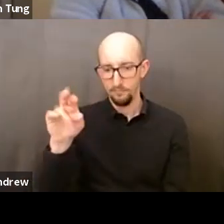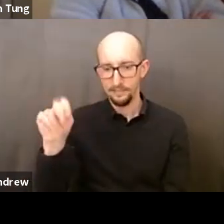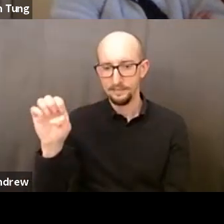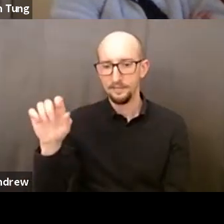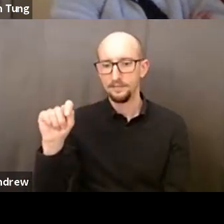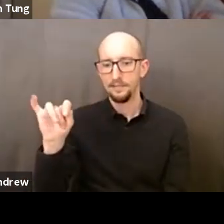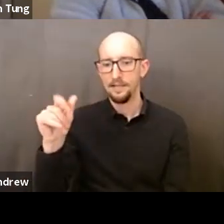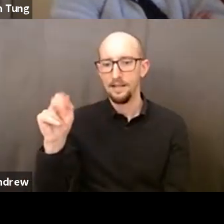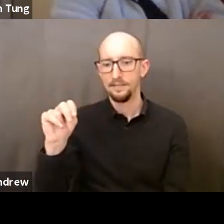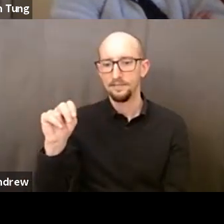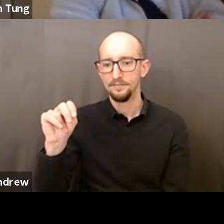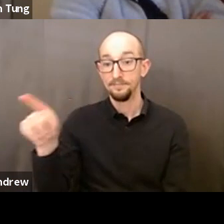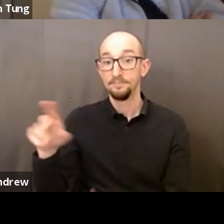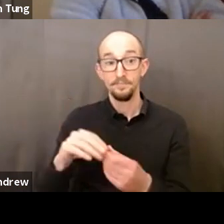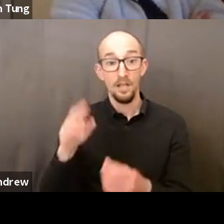Hello?